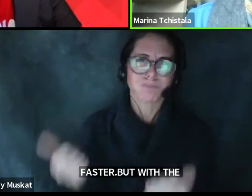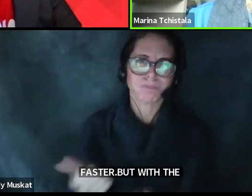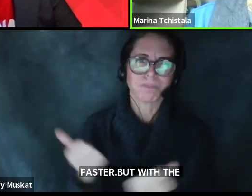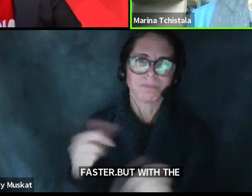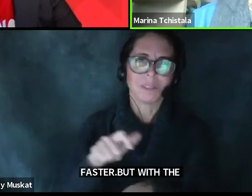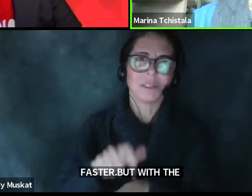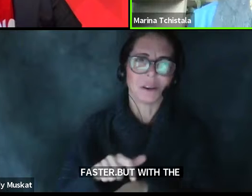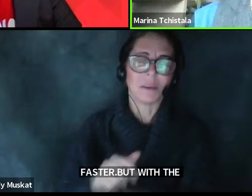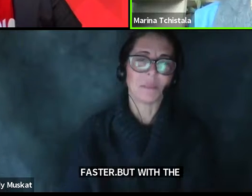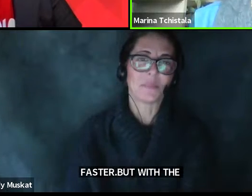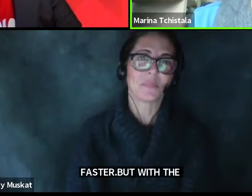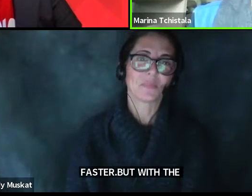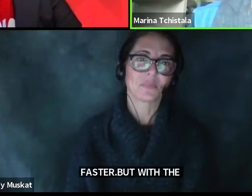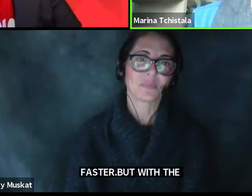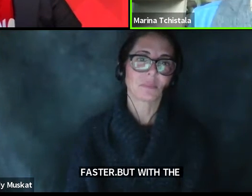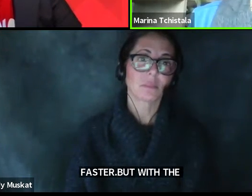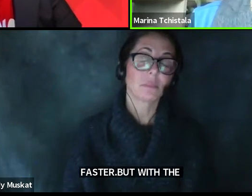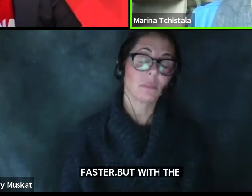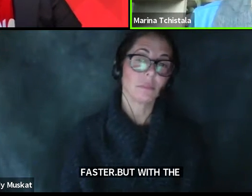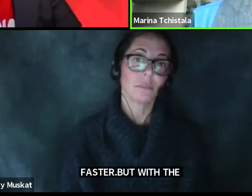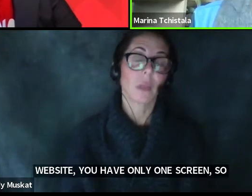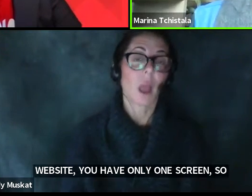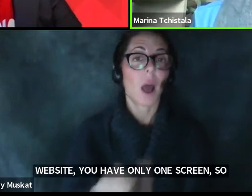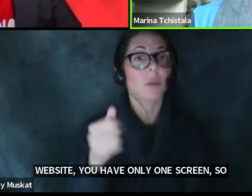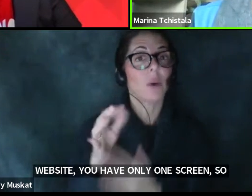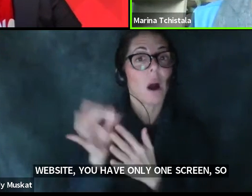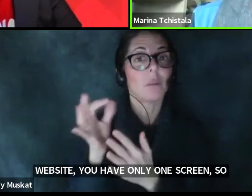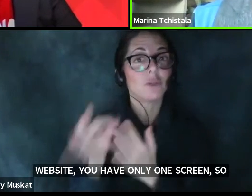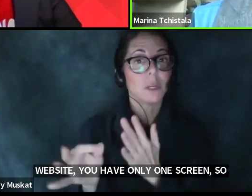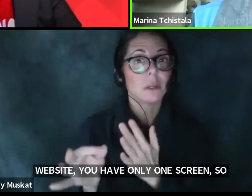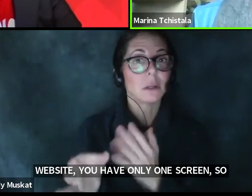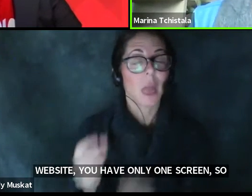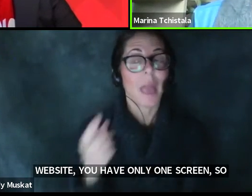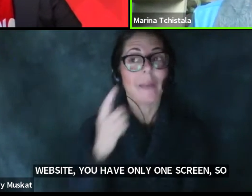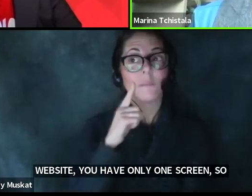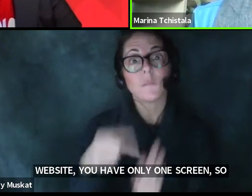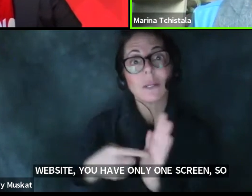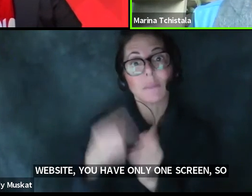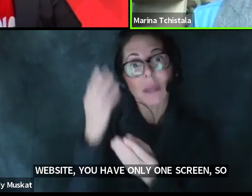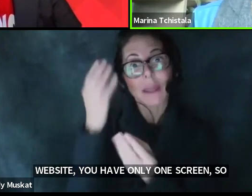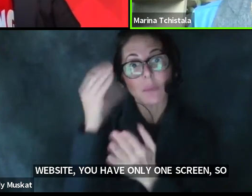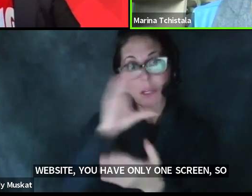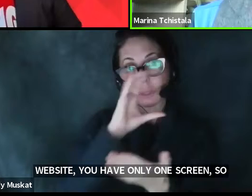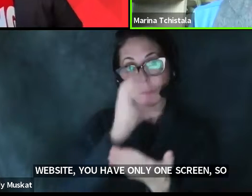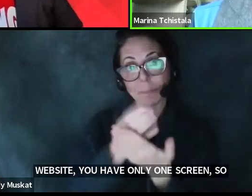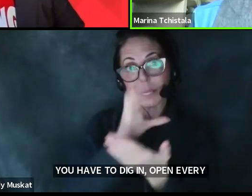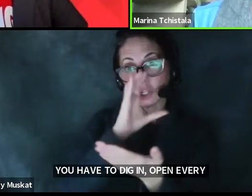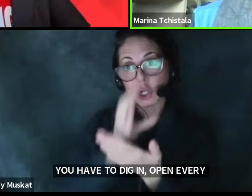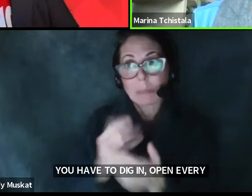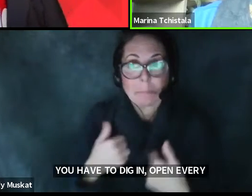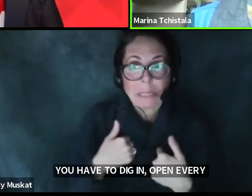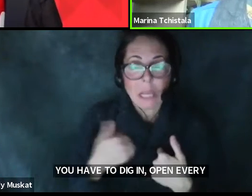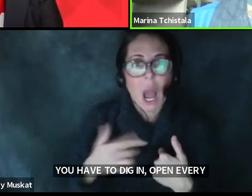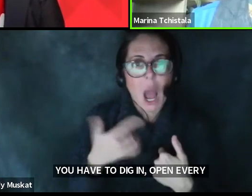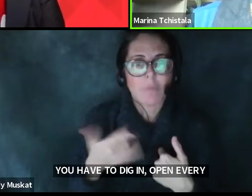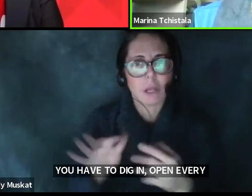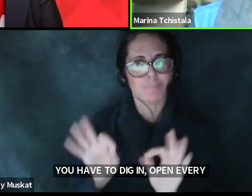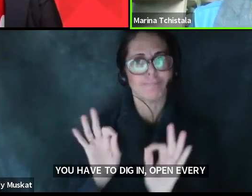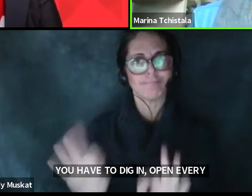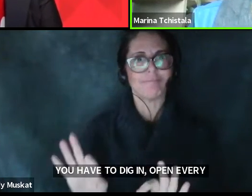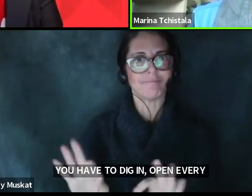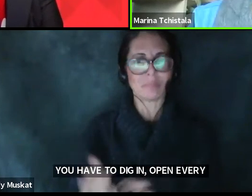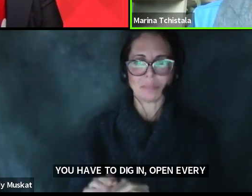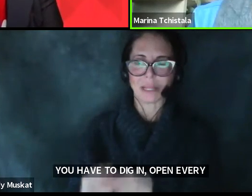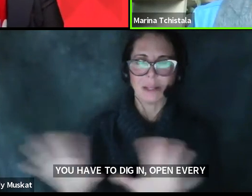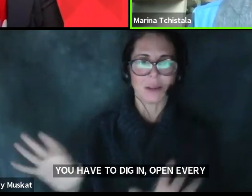find. Another easy way to find the infographics, for example, which I find very efficient, like getting around